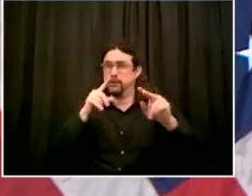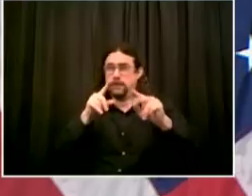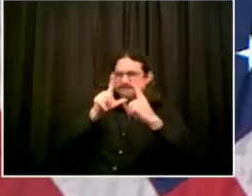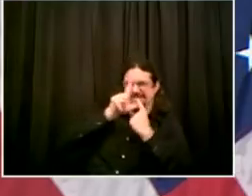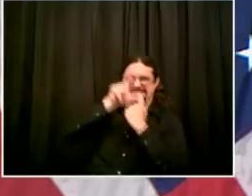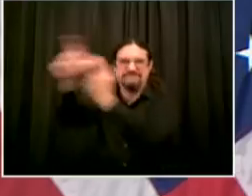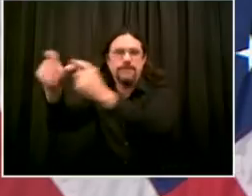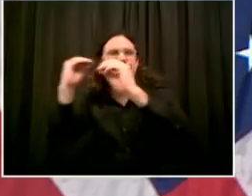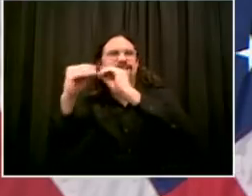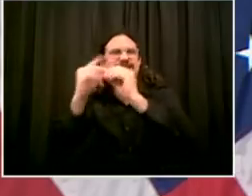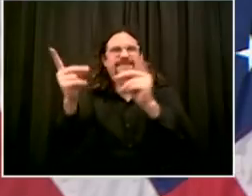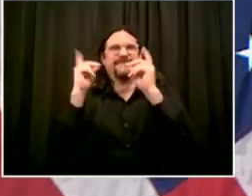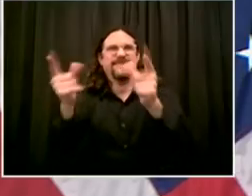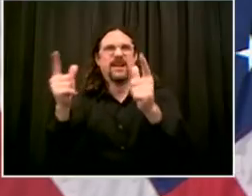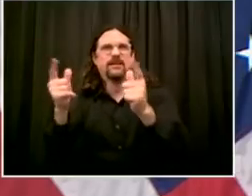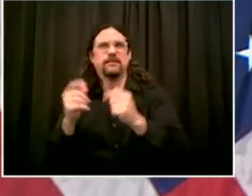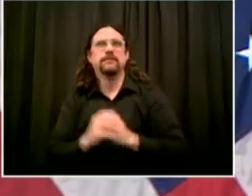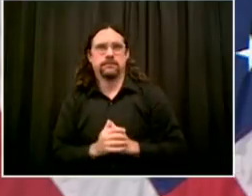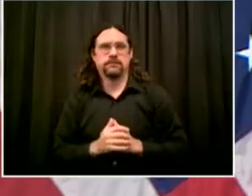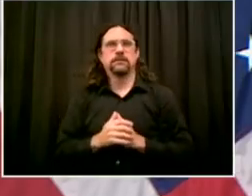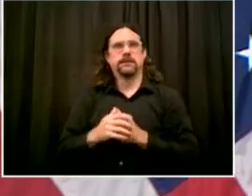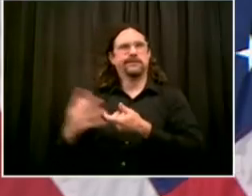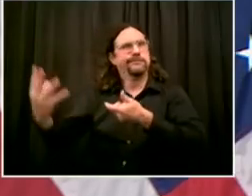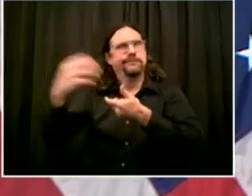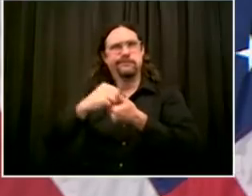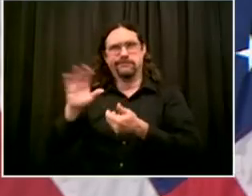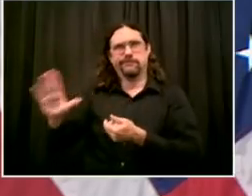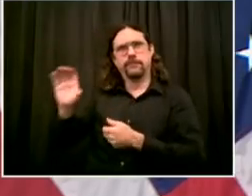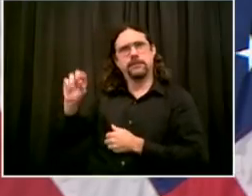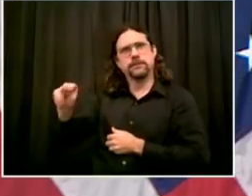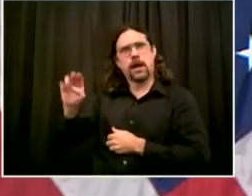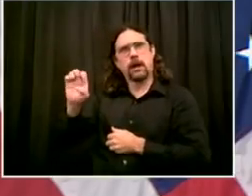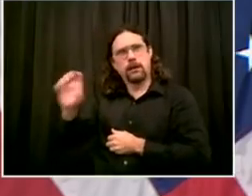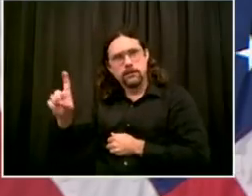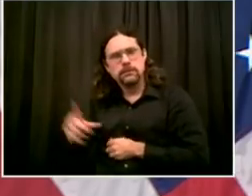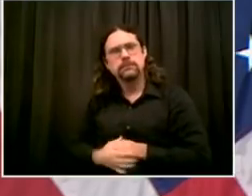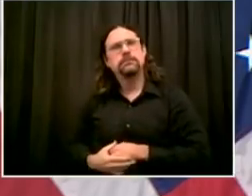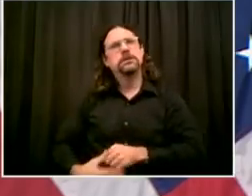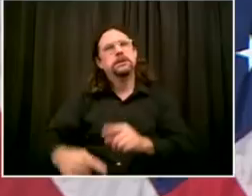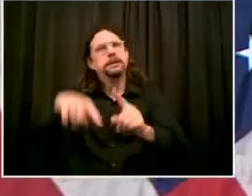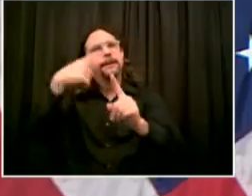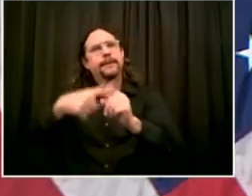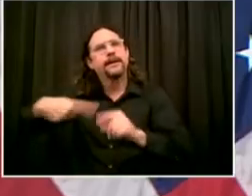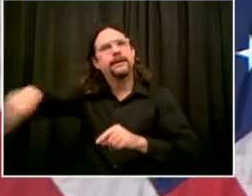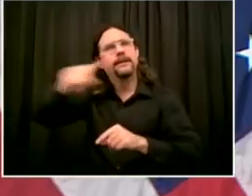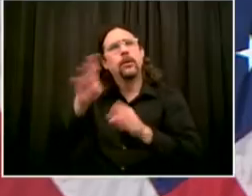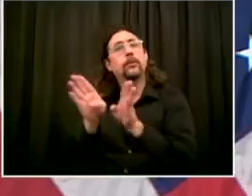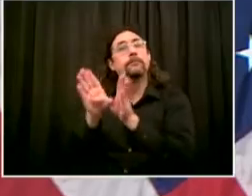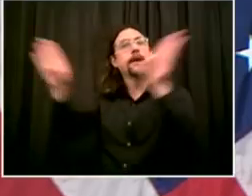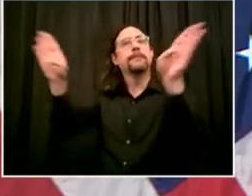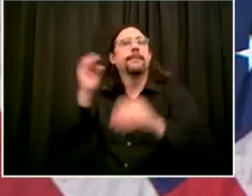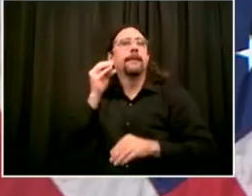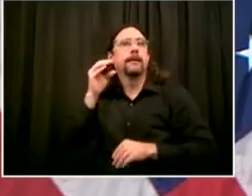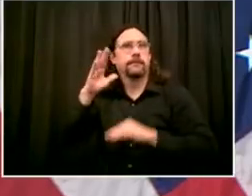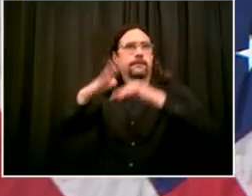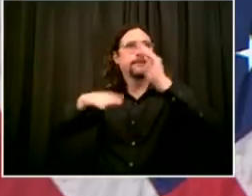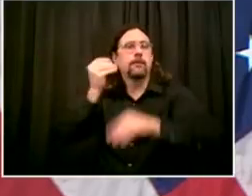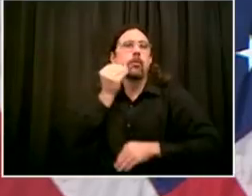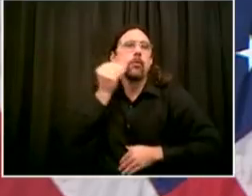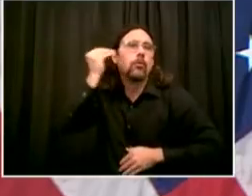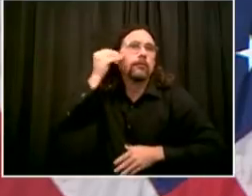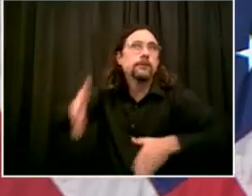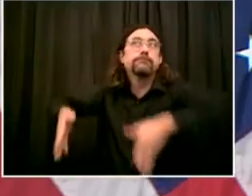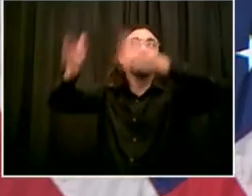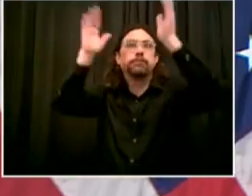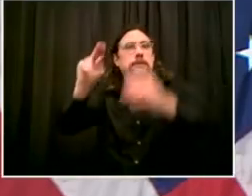city construction sites today and preparing city facilities for any potential storm impacts. Department of Buildings is going to bring in